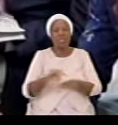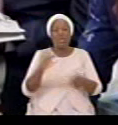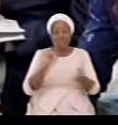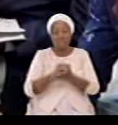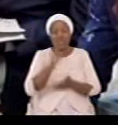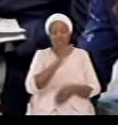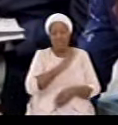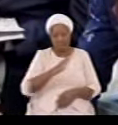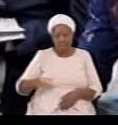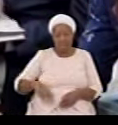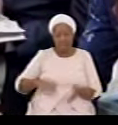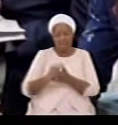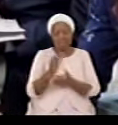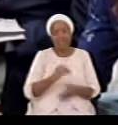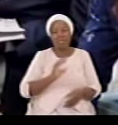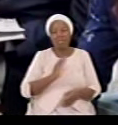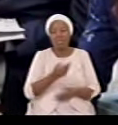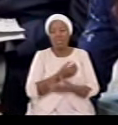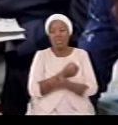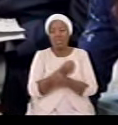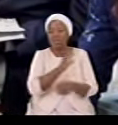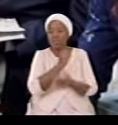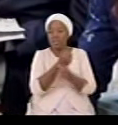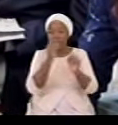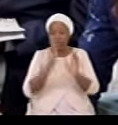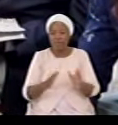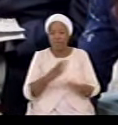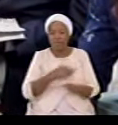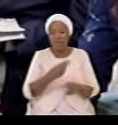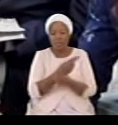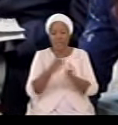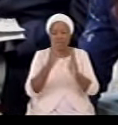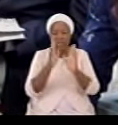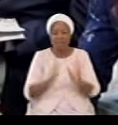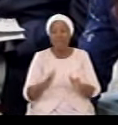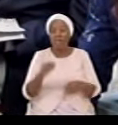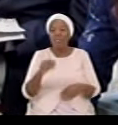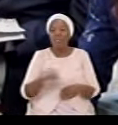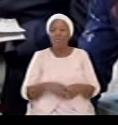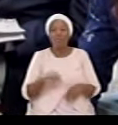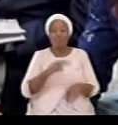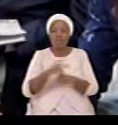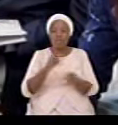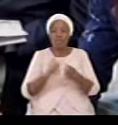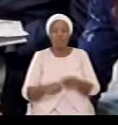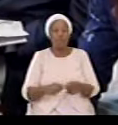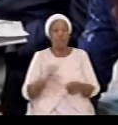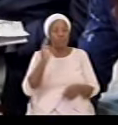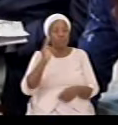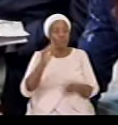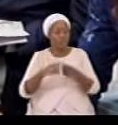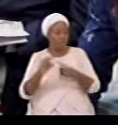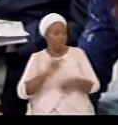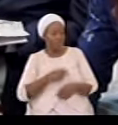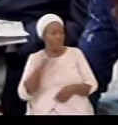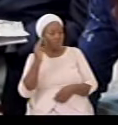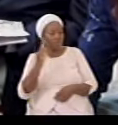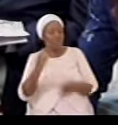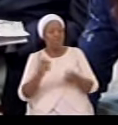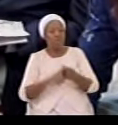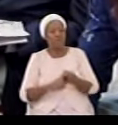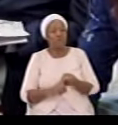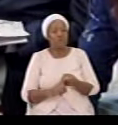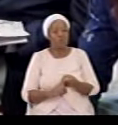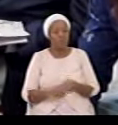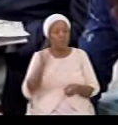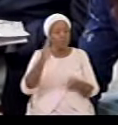Savior, that's our Redeemer, ministry to minister to us, ministry to minister to